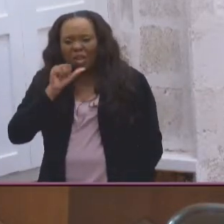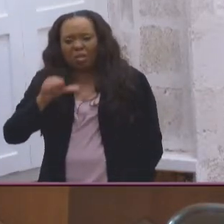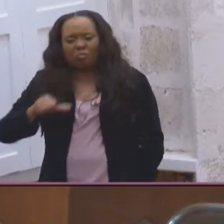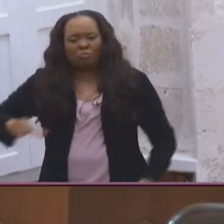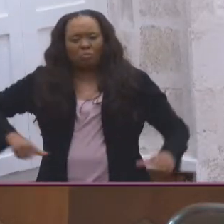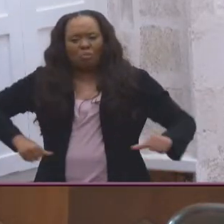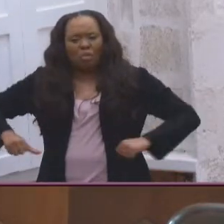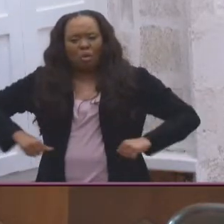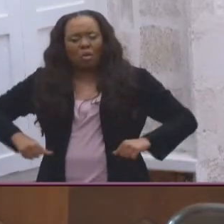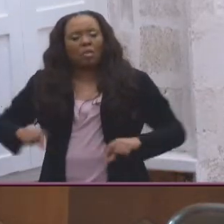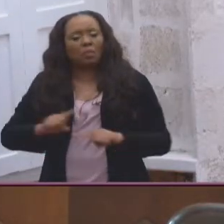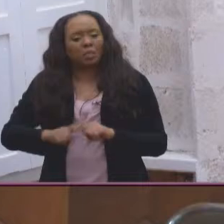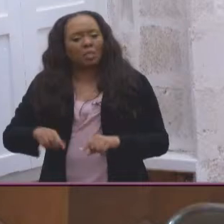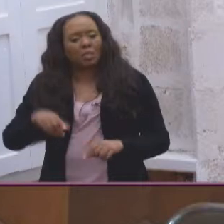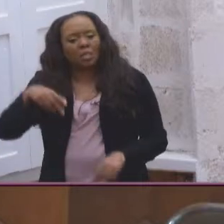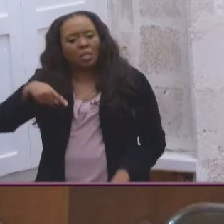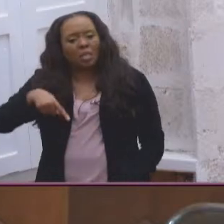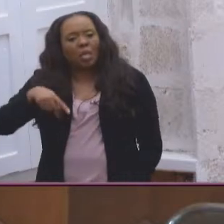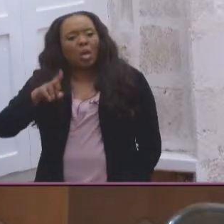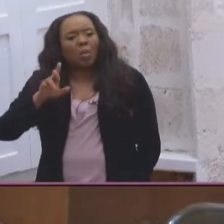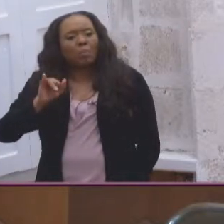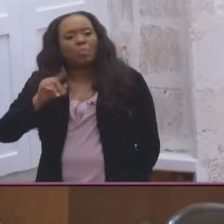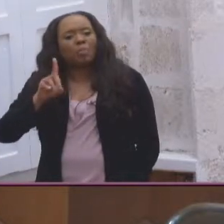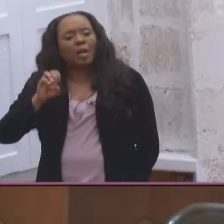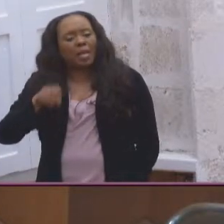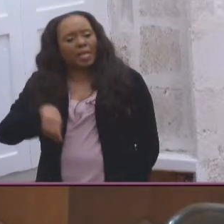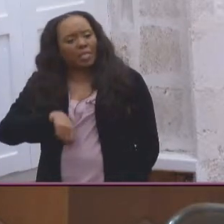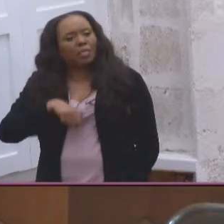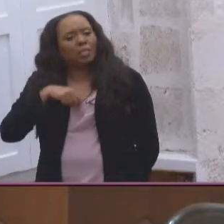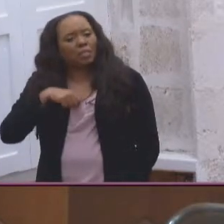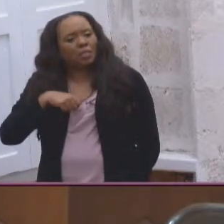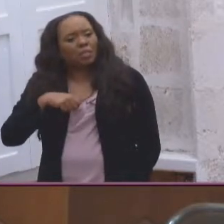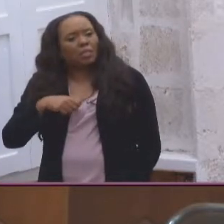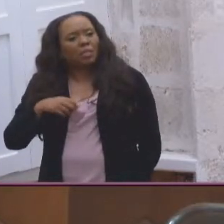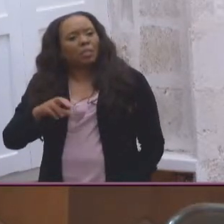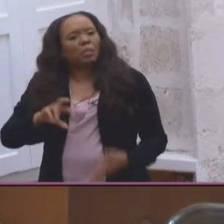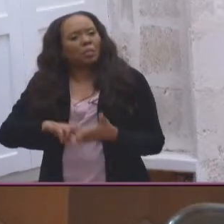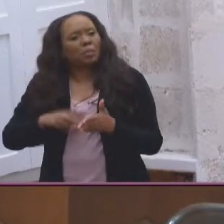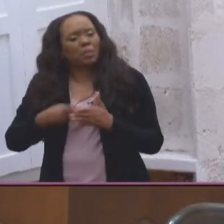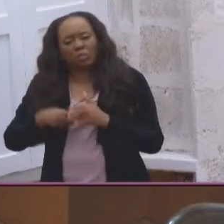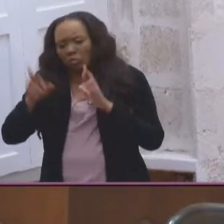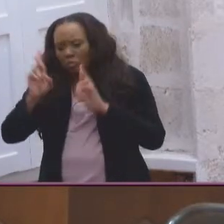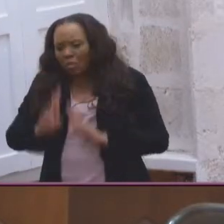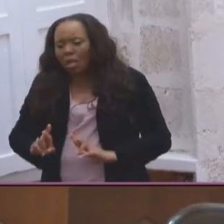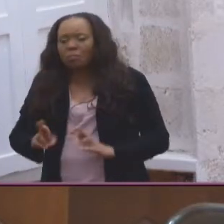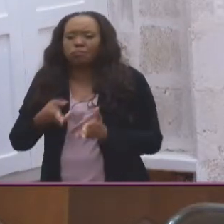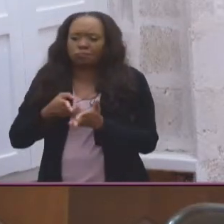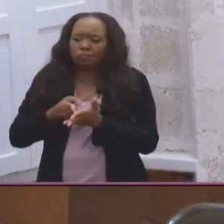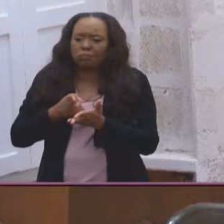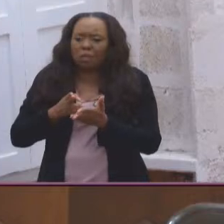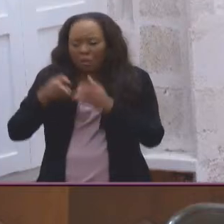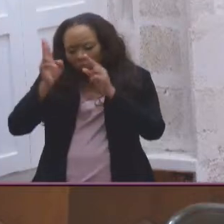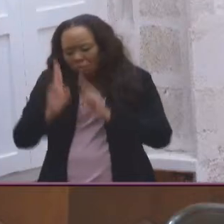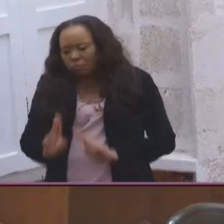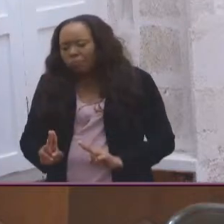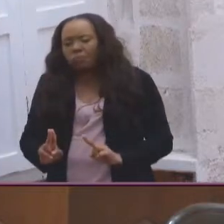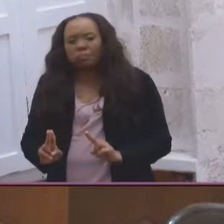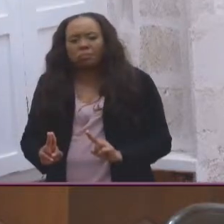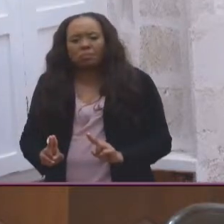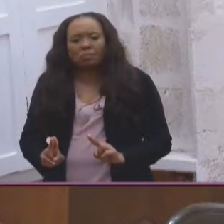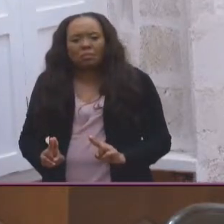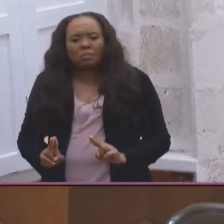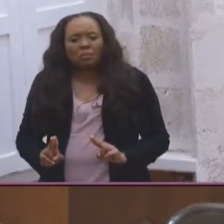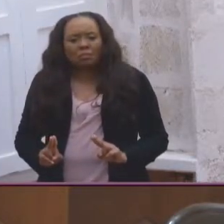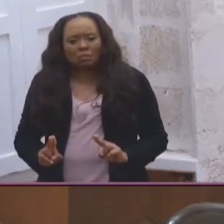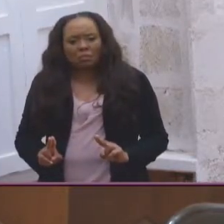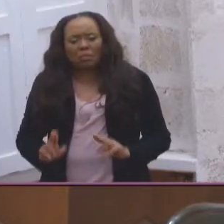Pride also means taking ownership in ensuring that your surroundings are in pristine condition. Issues of deportment,